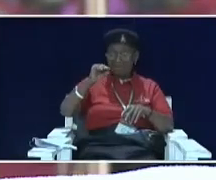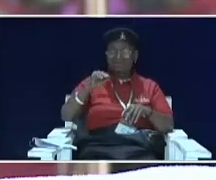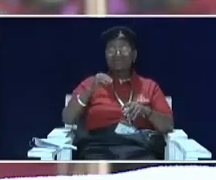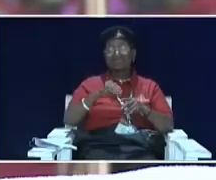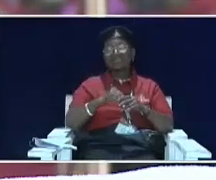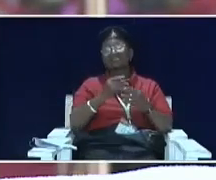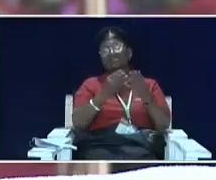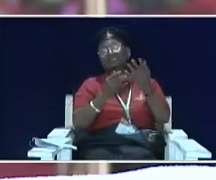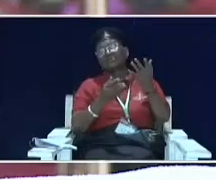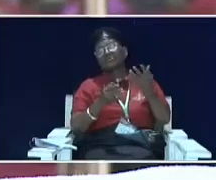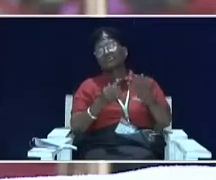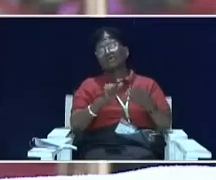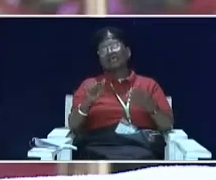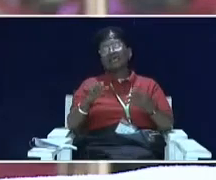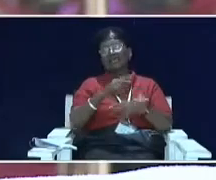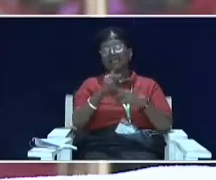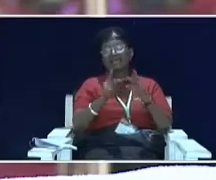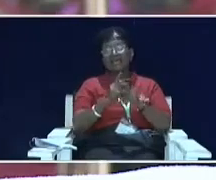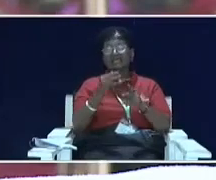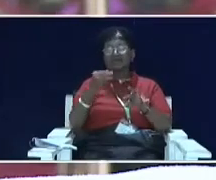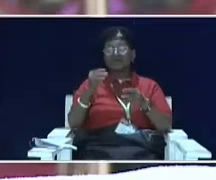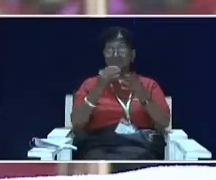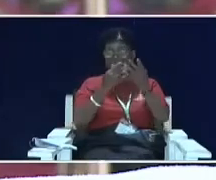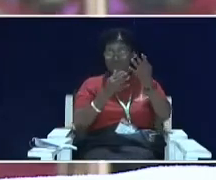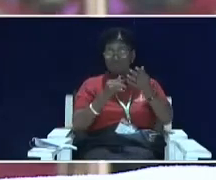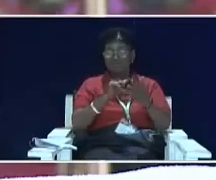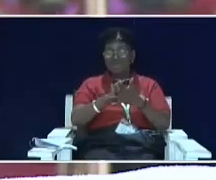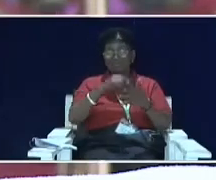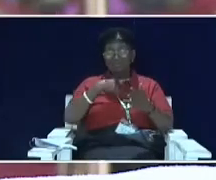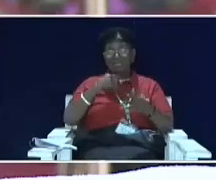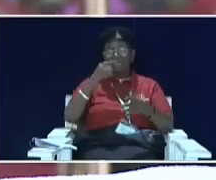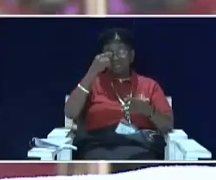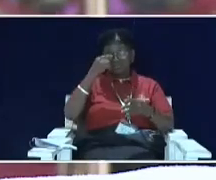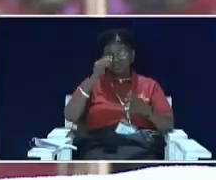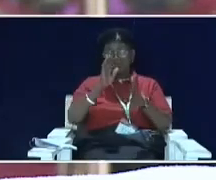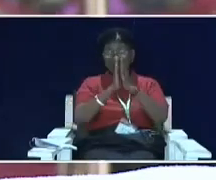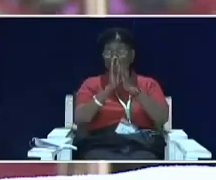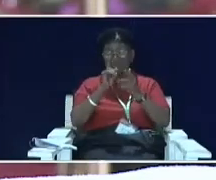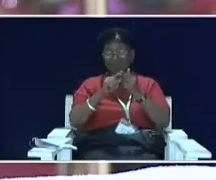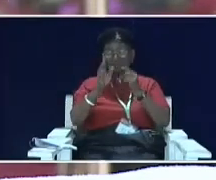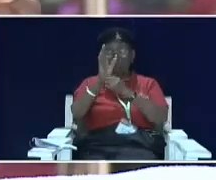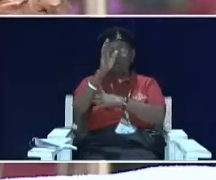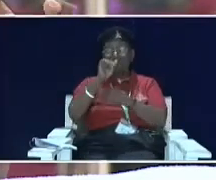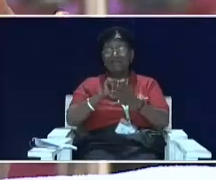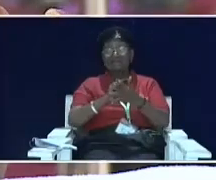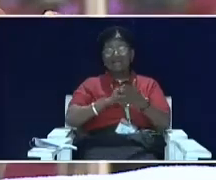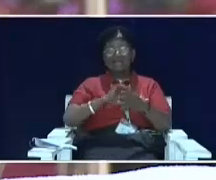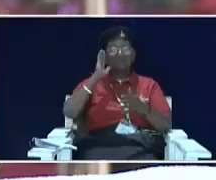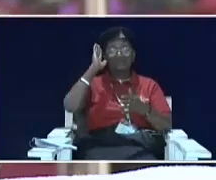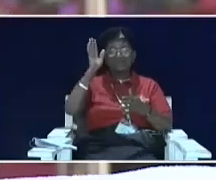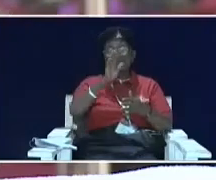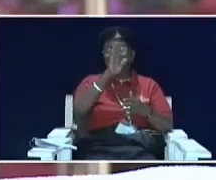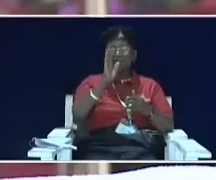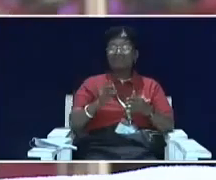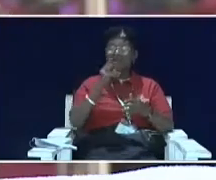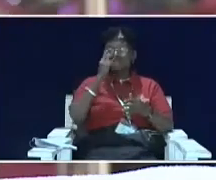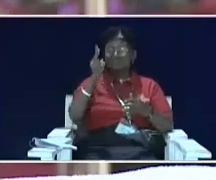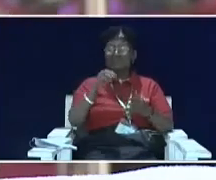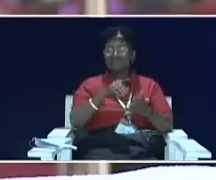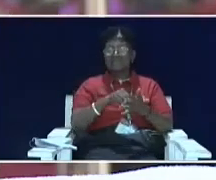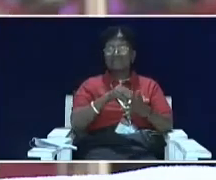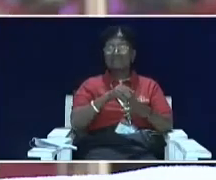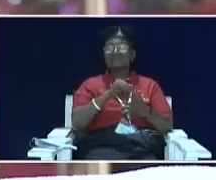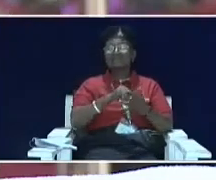a kind of sorrow that I've prayed to God I will never witness again, was when the church was still